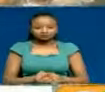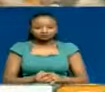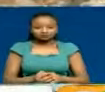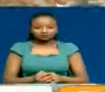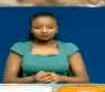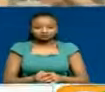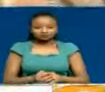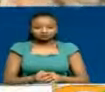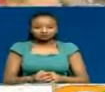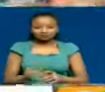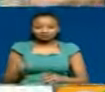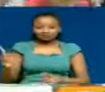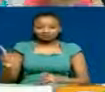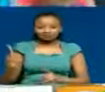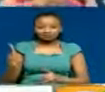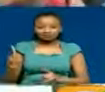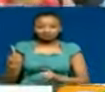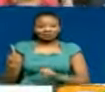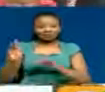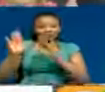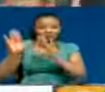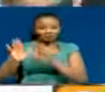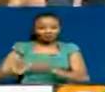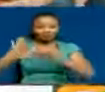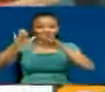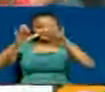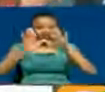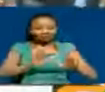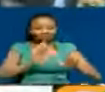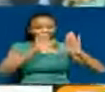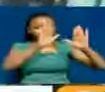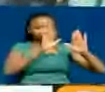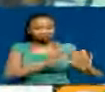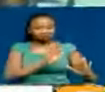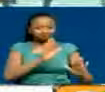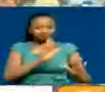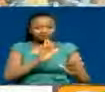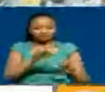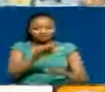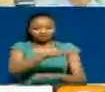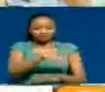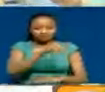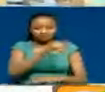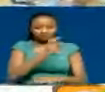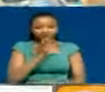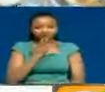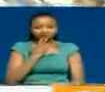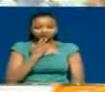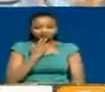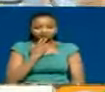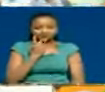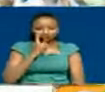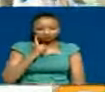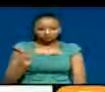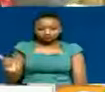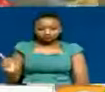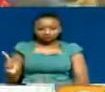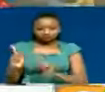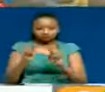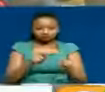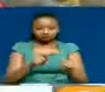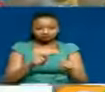After a campaign tour of the Ukambani region on Tuesday, Deputy President William Ruto returned to the Lower Eastern region